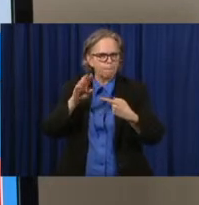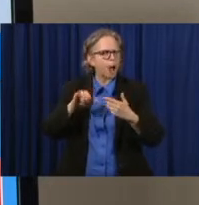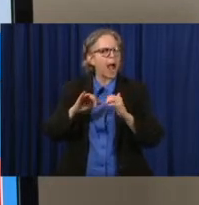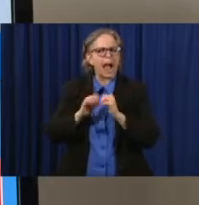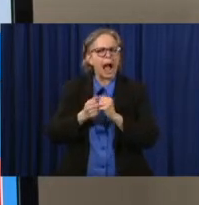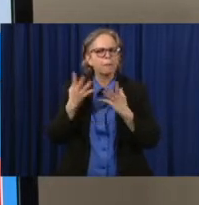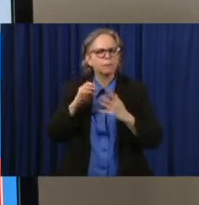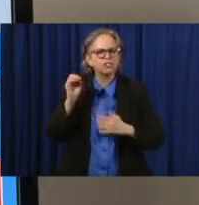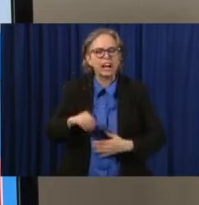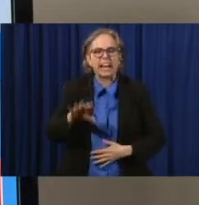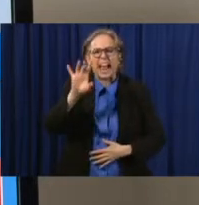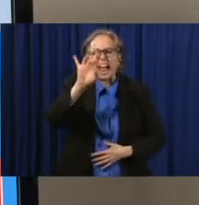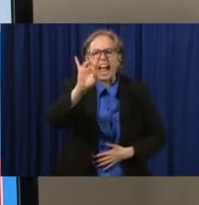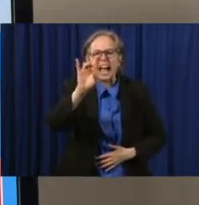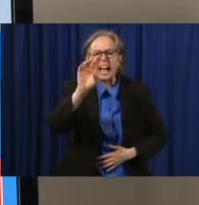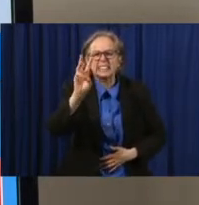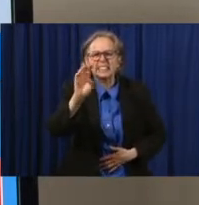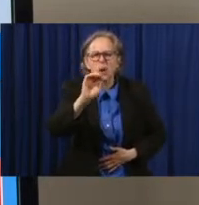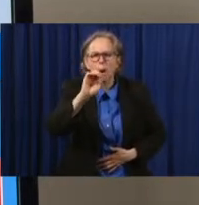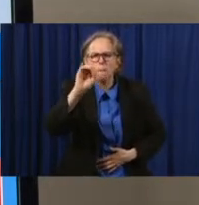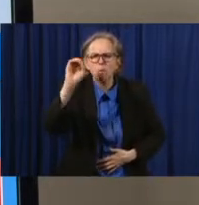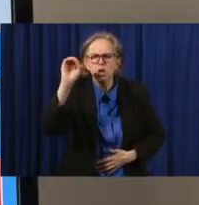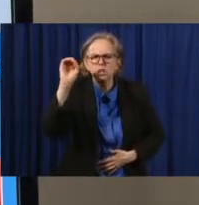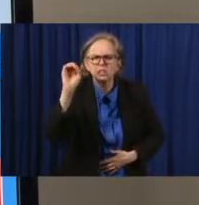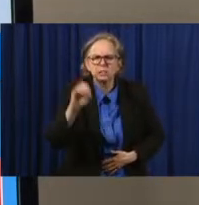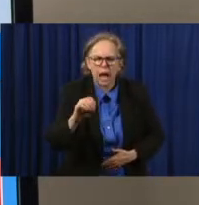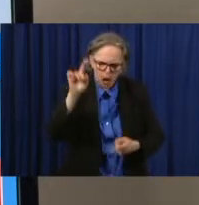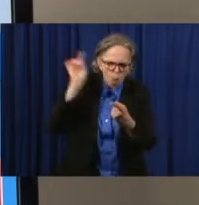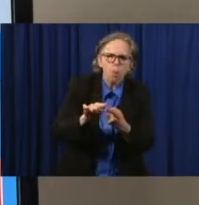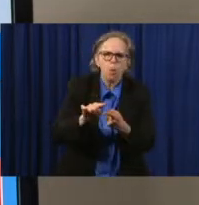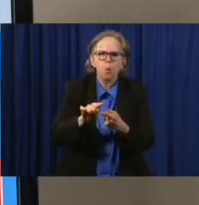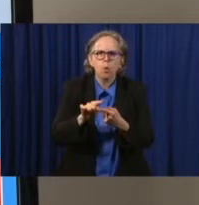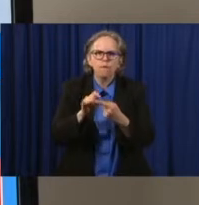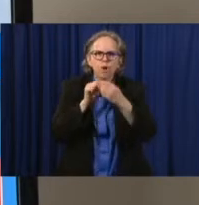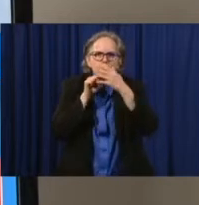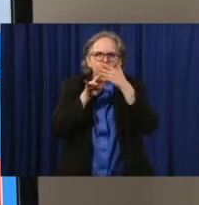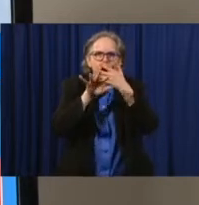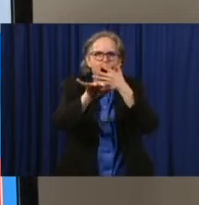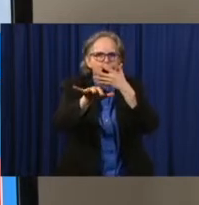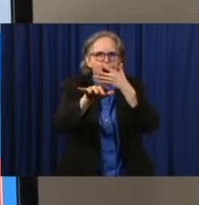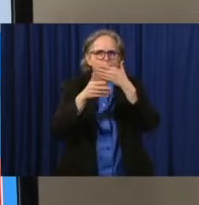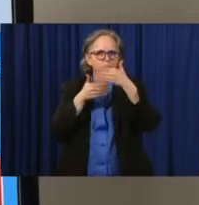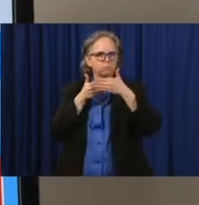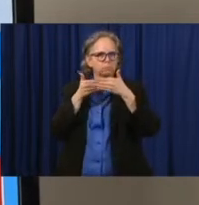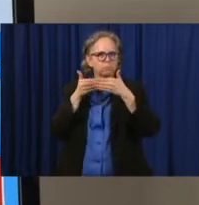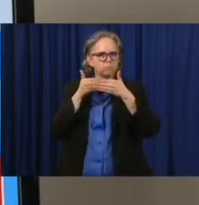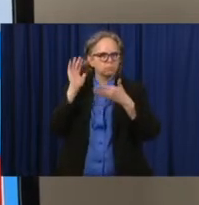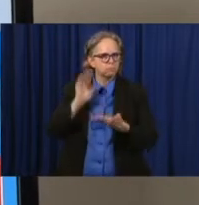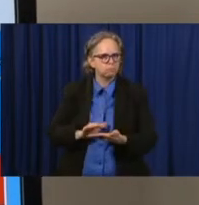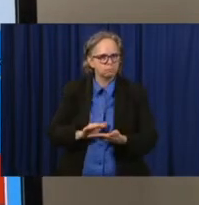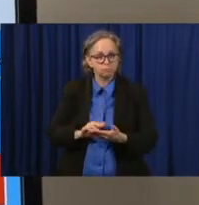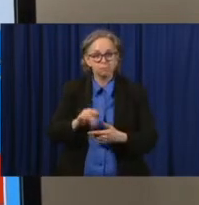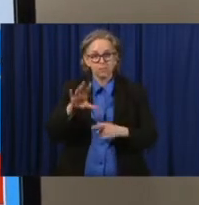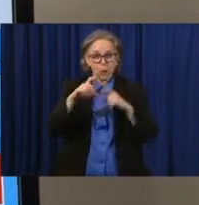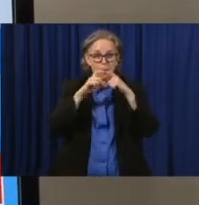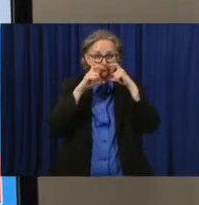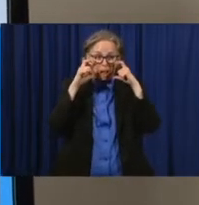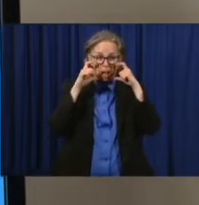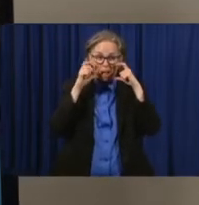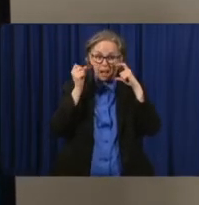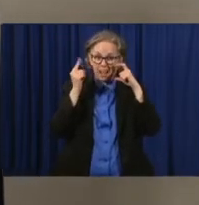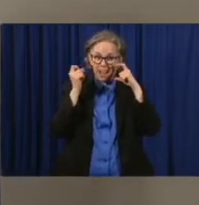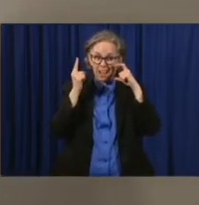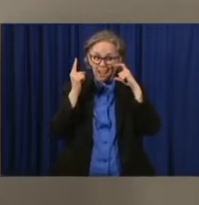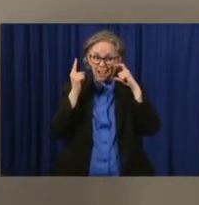those droplets. That's astounding in many, many ways. But remember, keep the distance as well. It's Swiss cheese. None of these